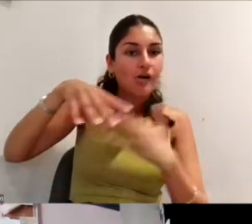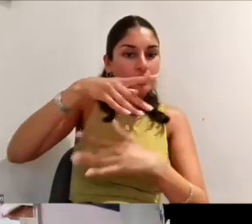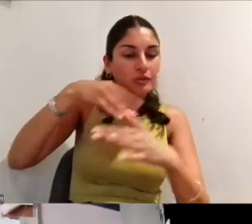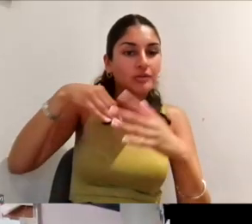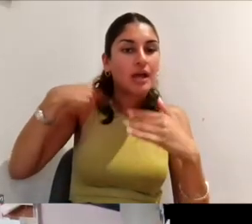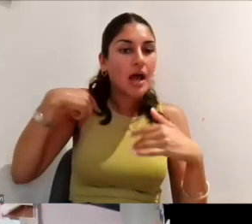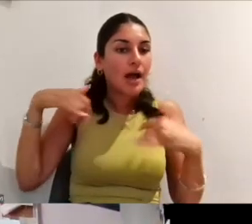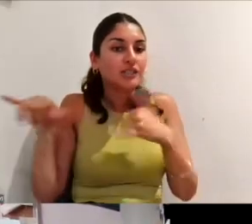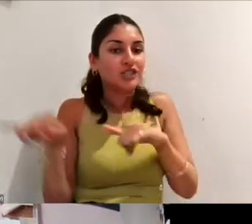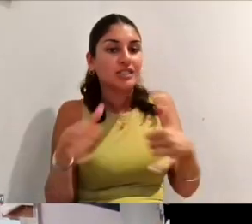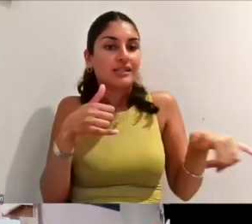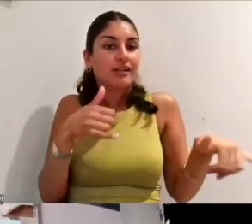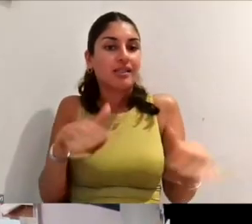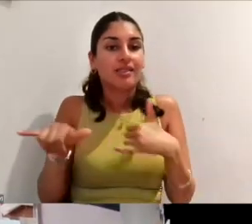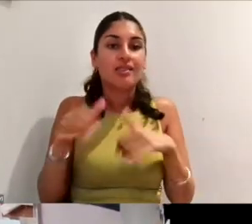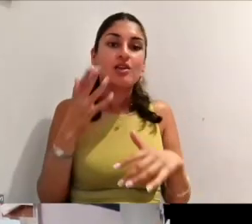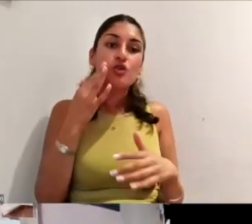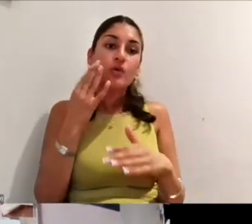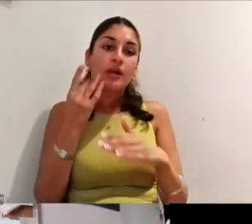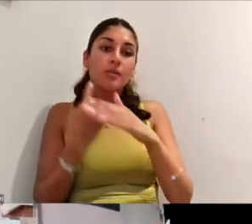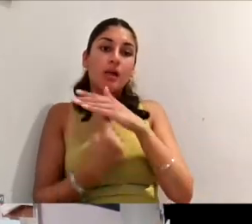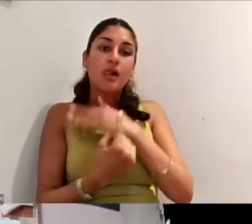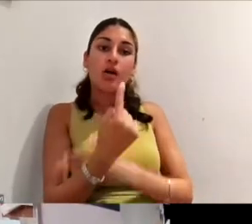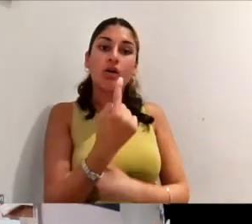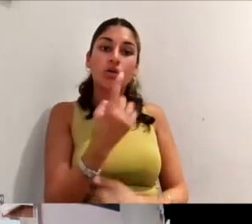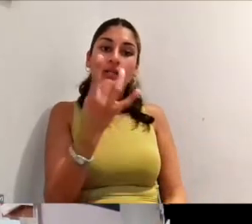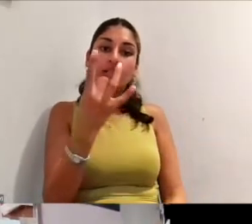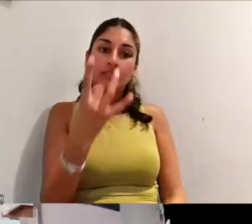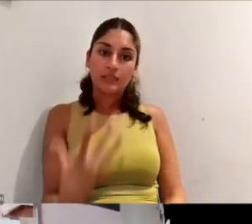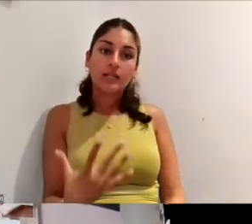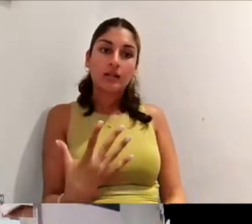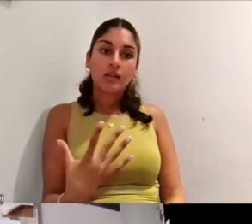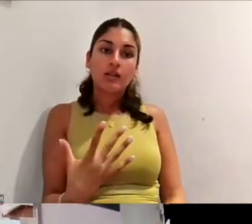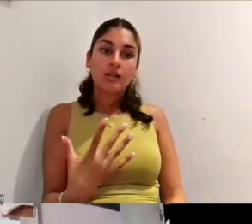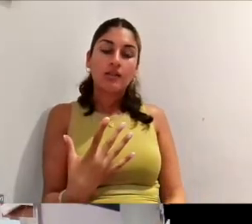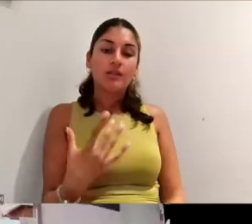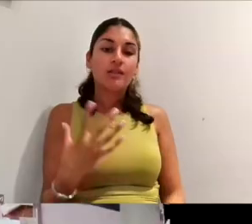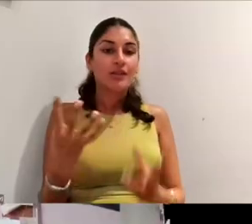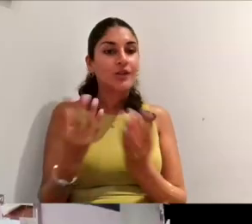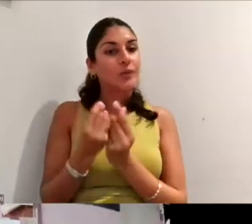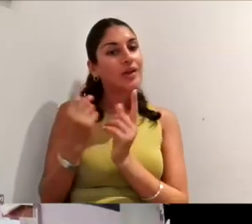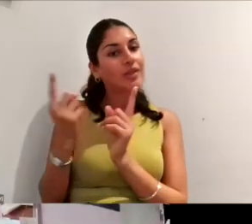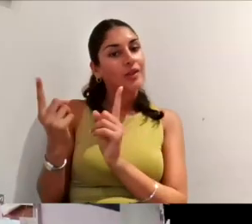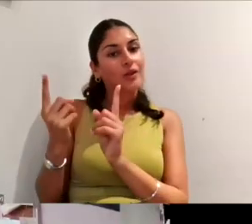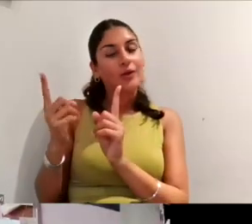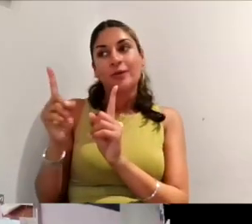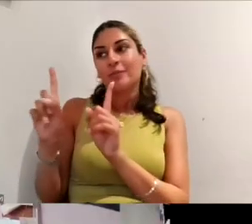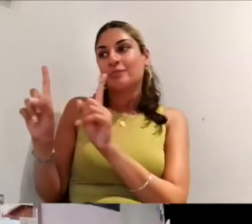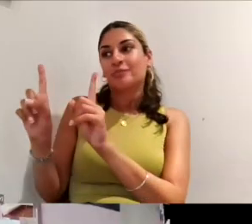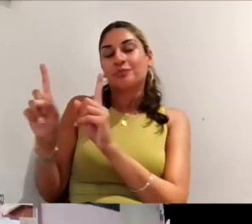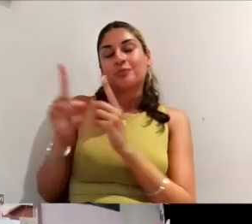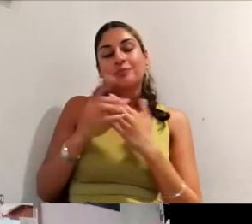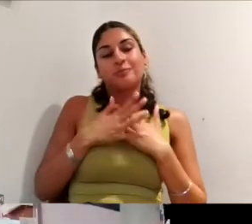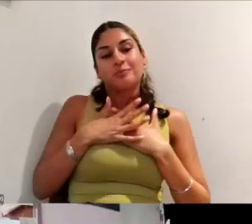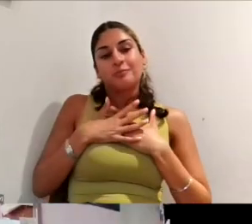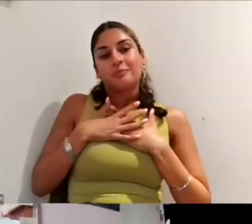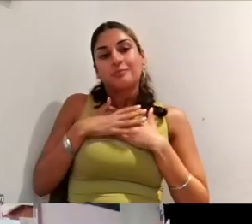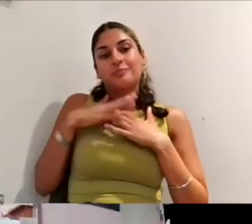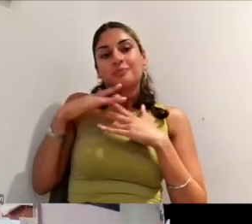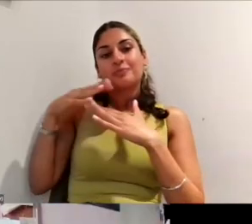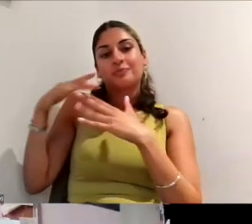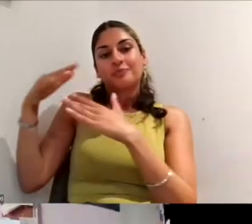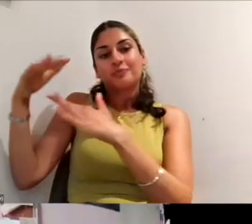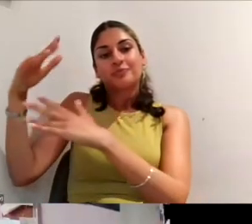When I'm alone, I'm single. With you, my love, I shine. I am